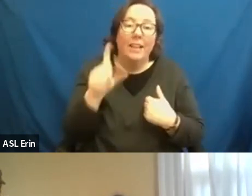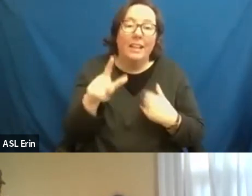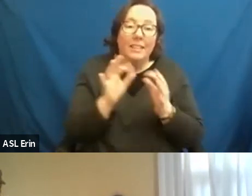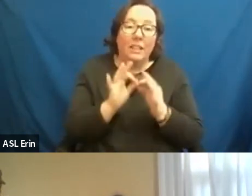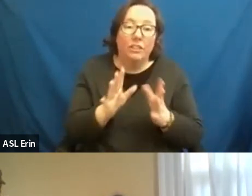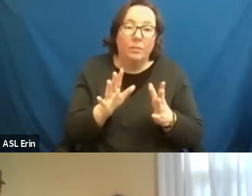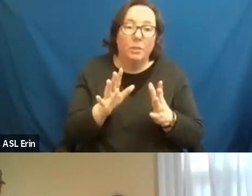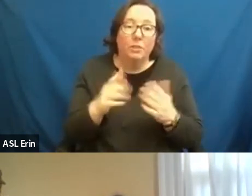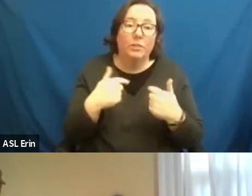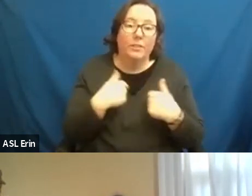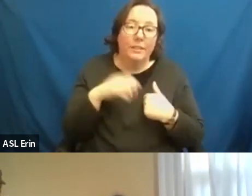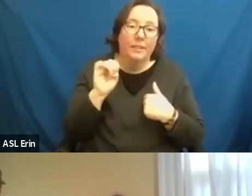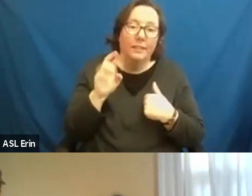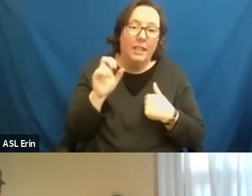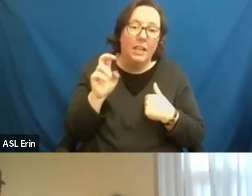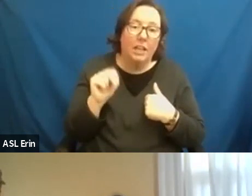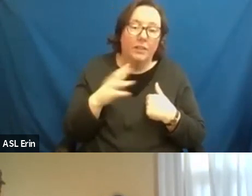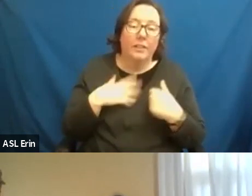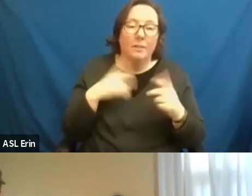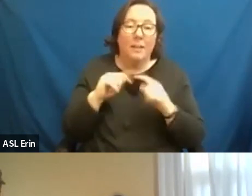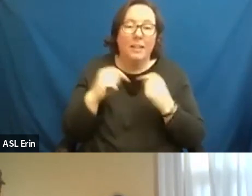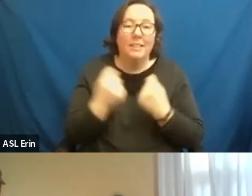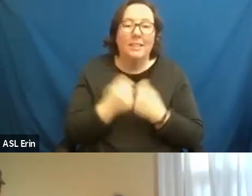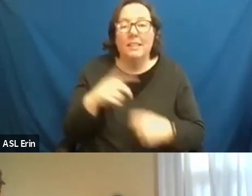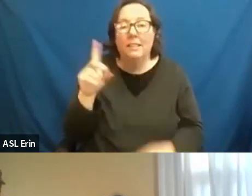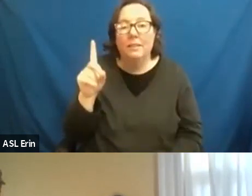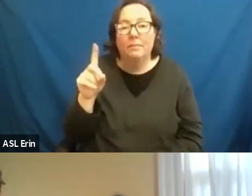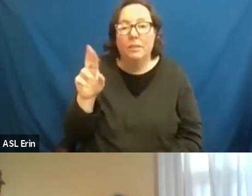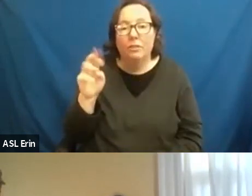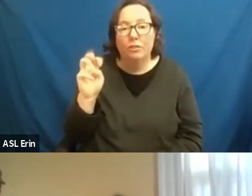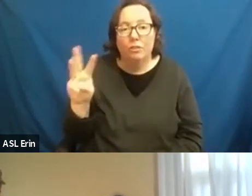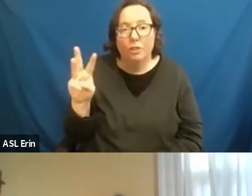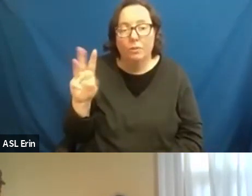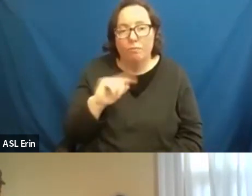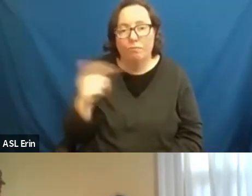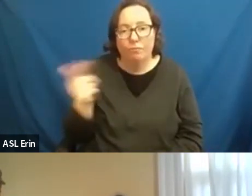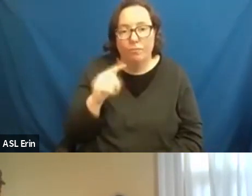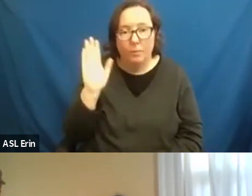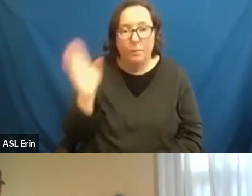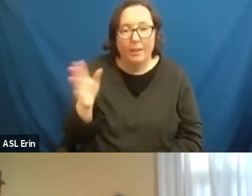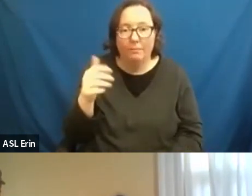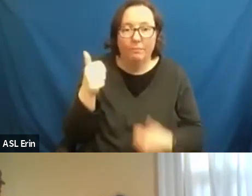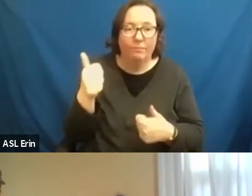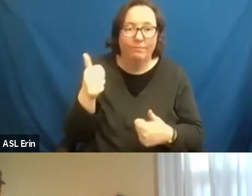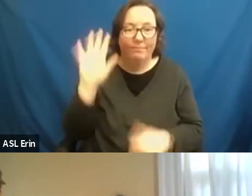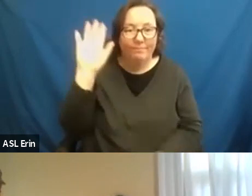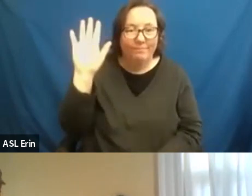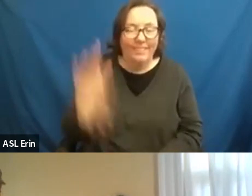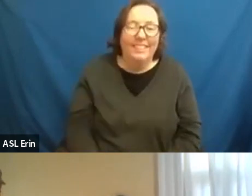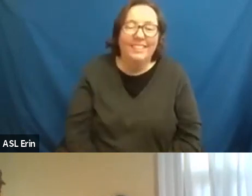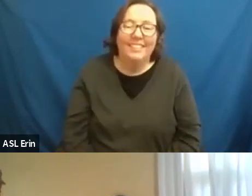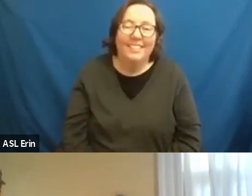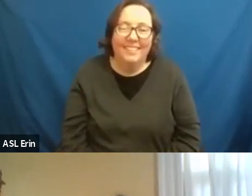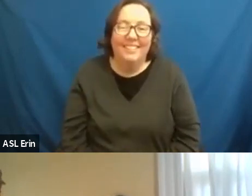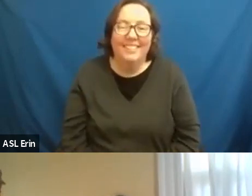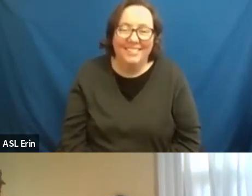Language interpreters, Erin Foley and Andrew Pidcomany. Thank you. Please say hello and